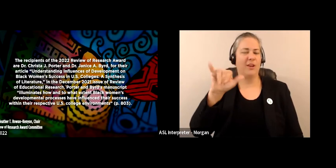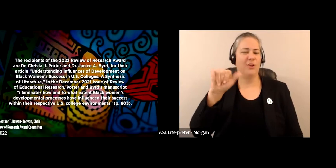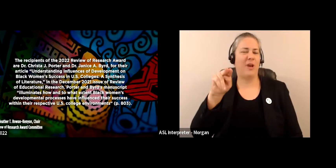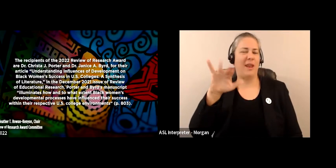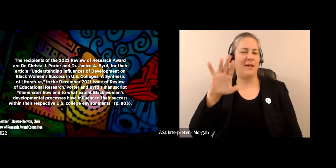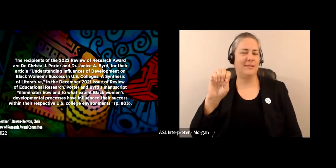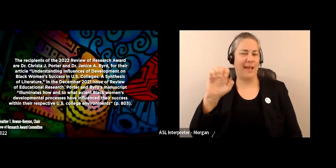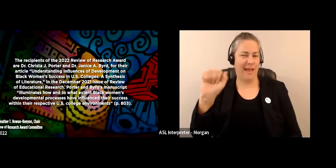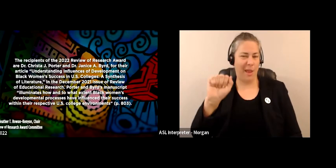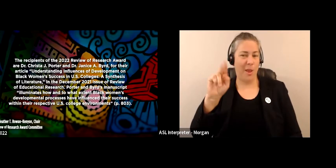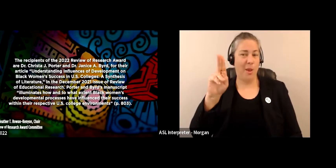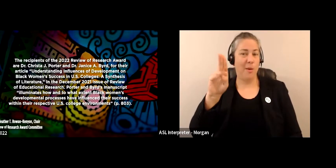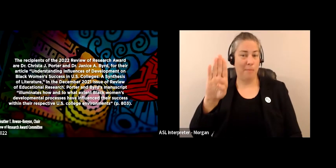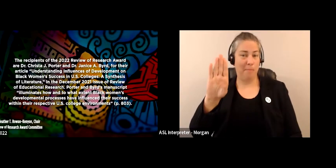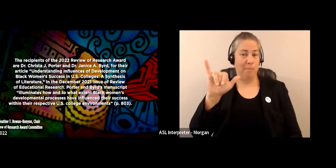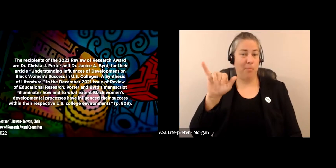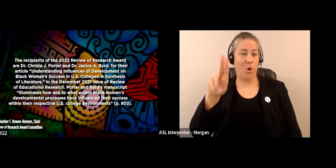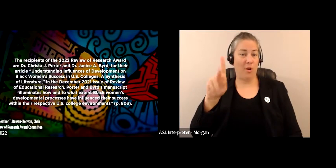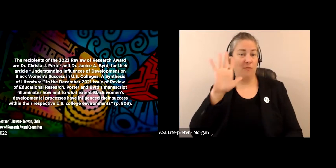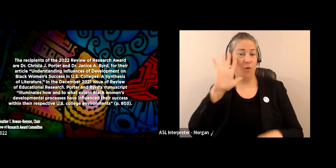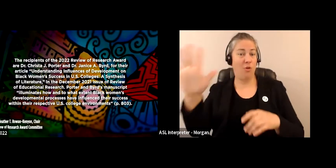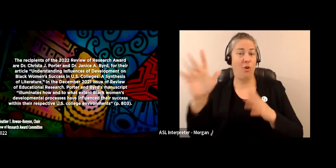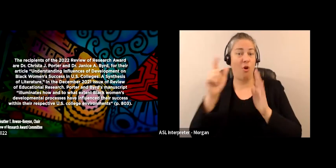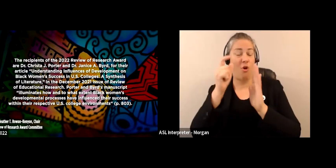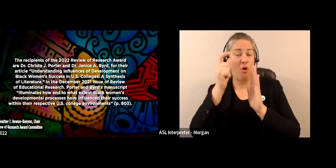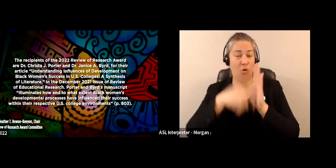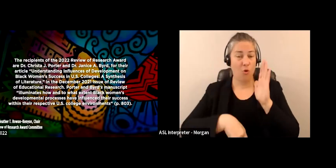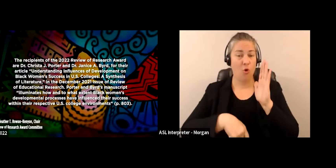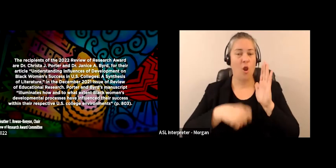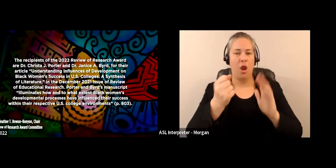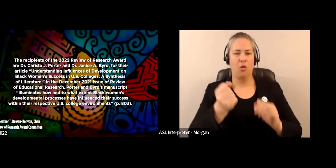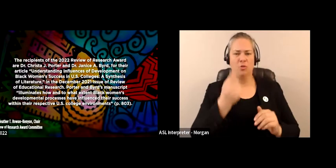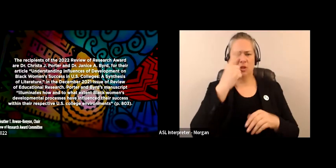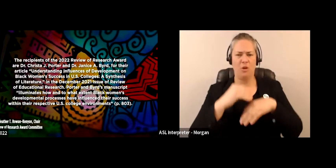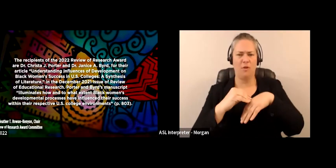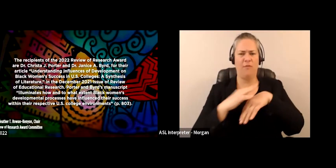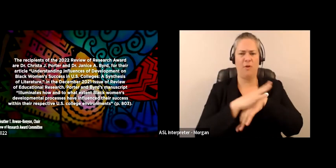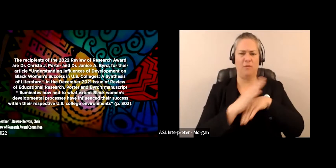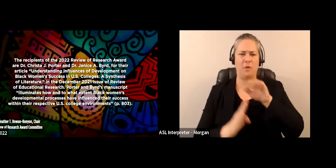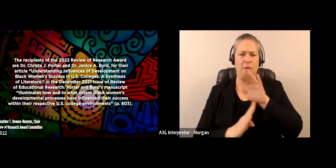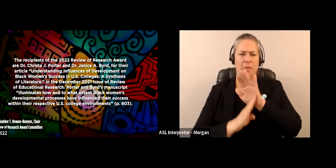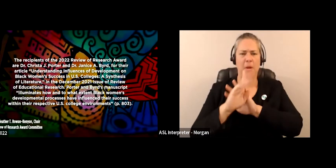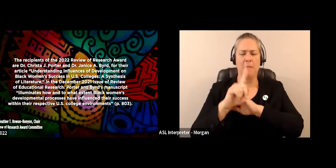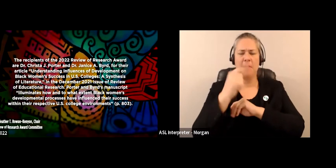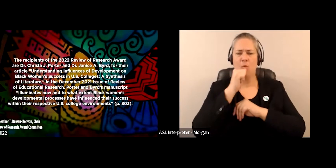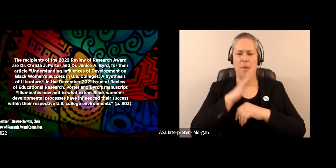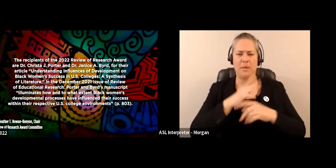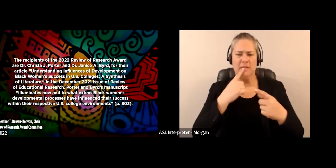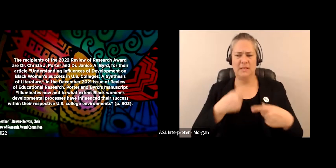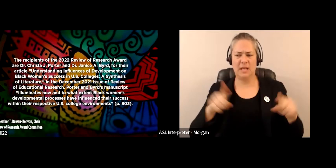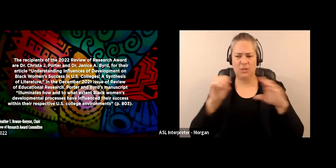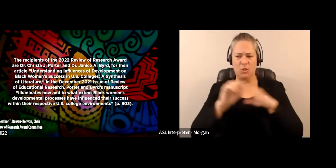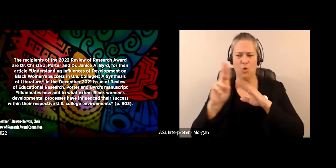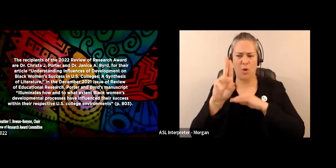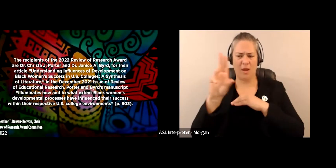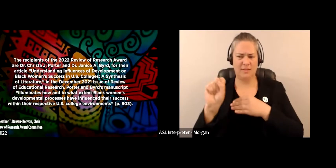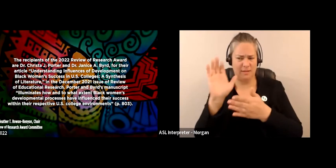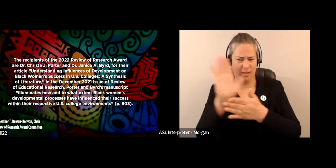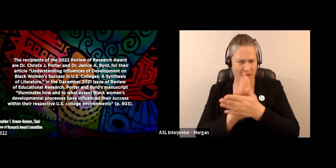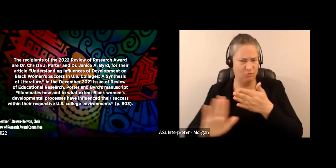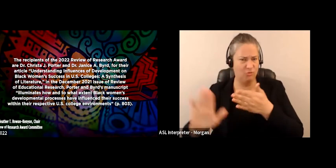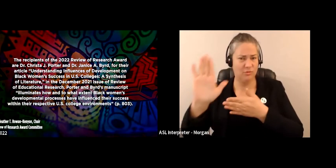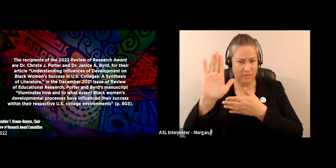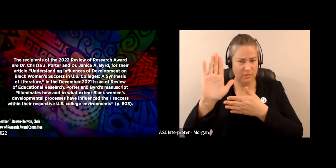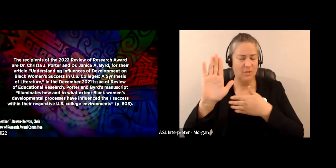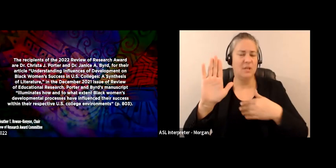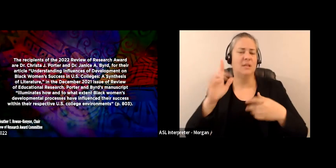Bird for their article, Understanding Influences of Development on Black Women's Success in U.S. Colleges, a Synthesis of